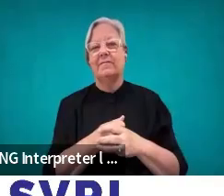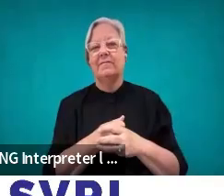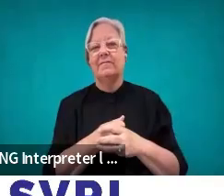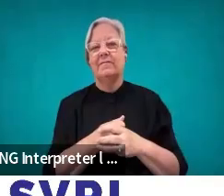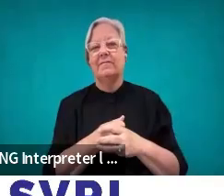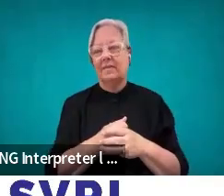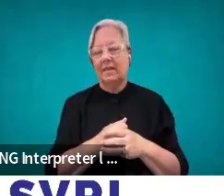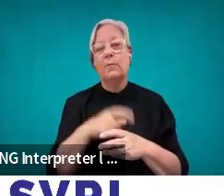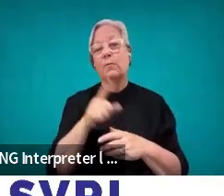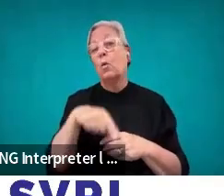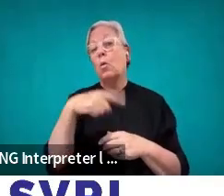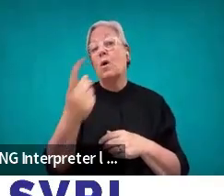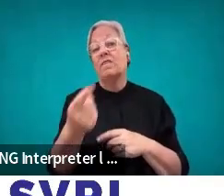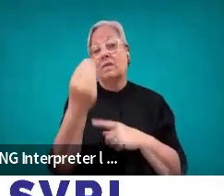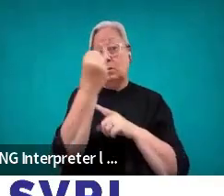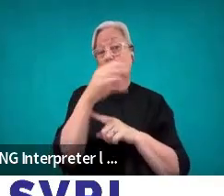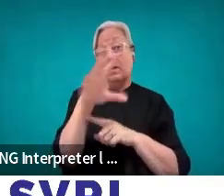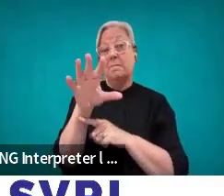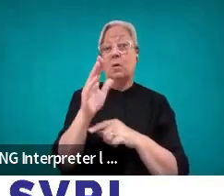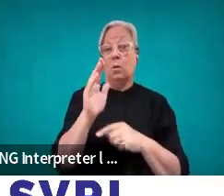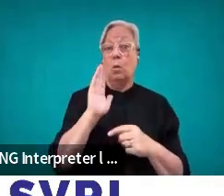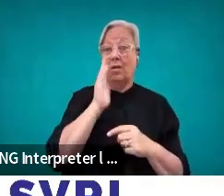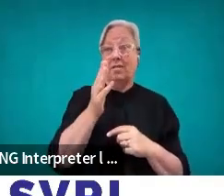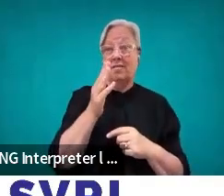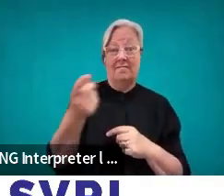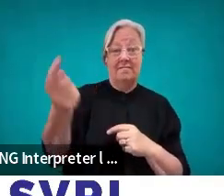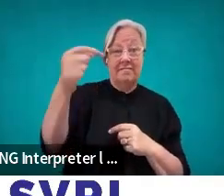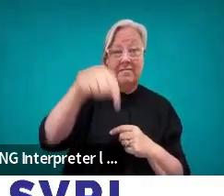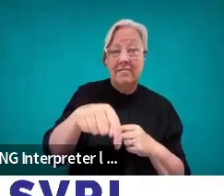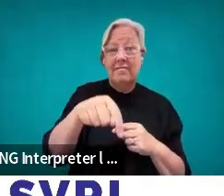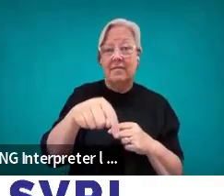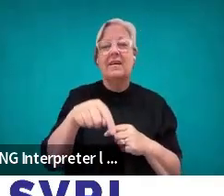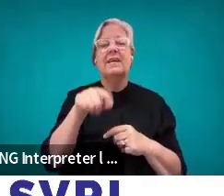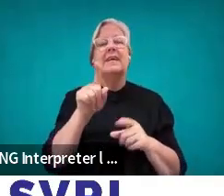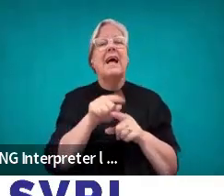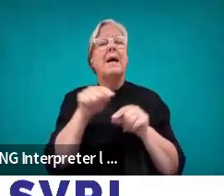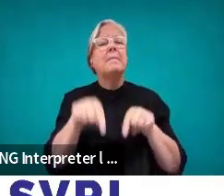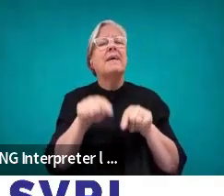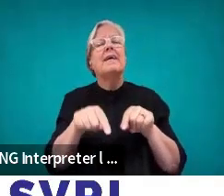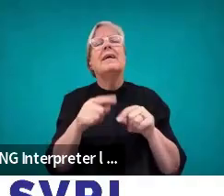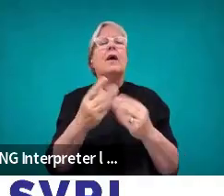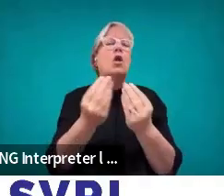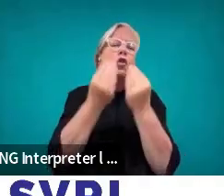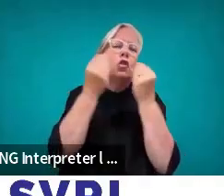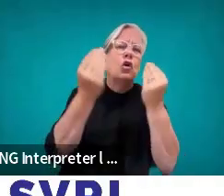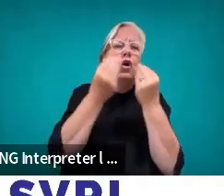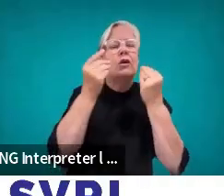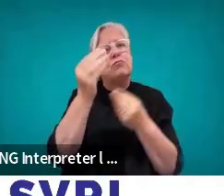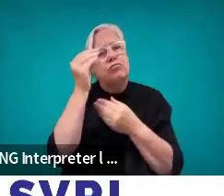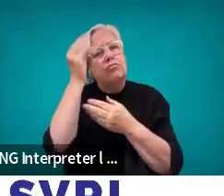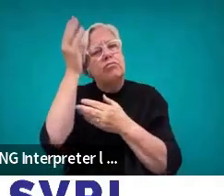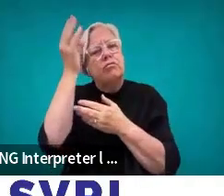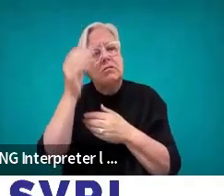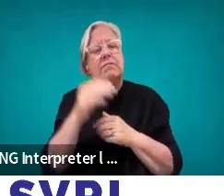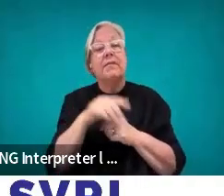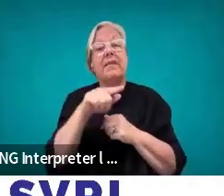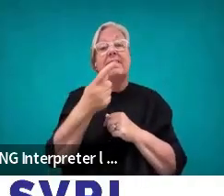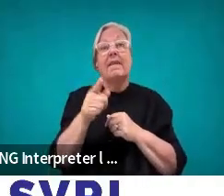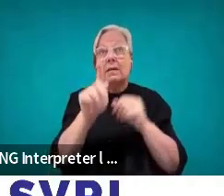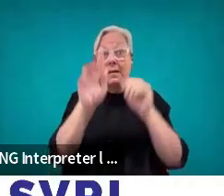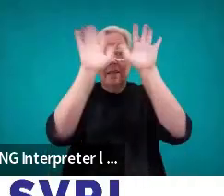another webinar coming up as part of these learning events. So this next one is on climate change.